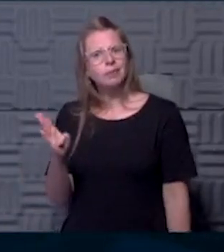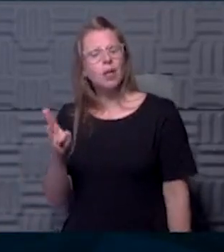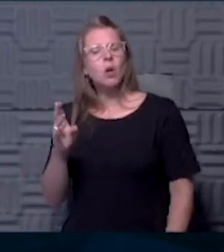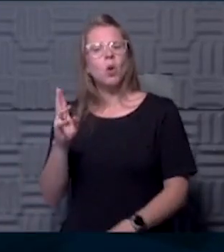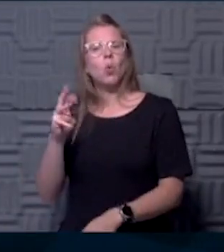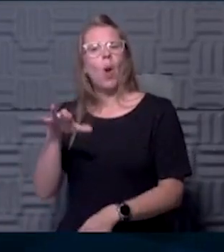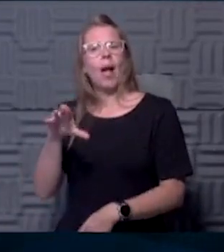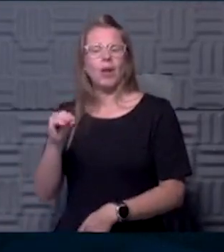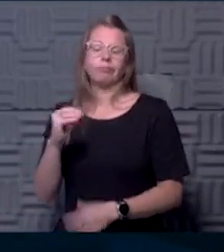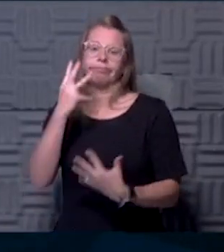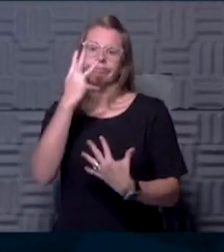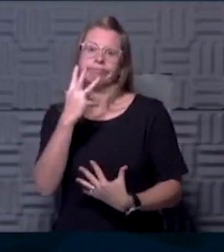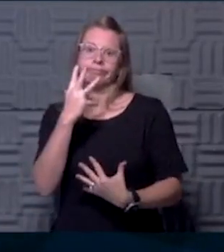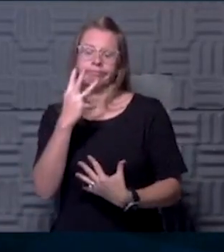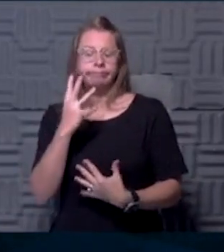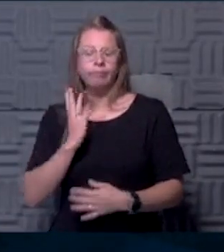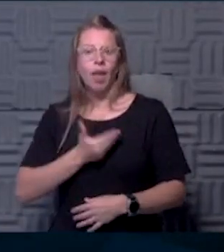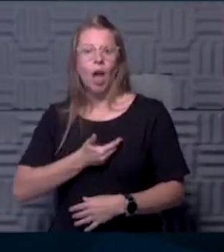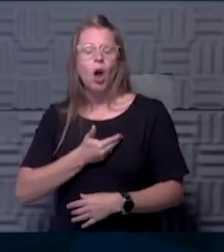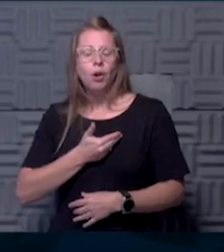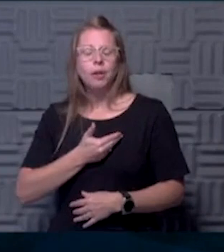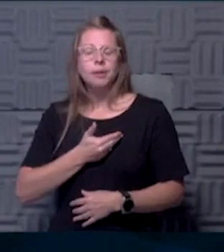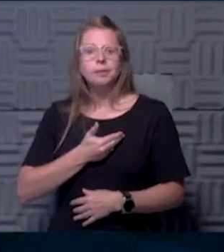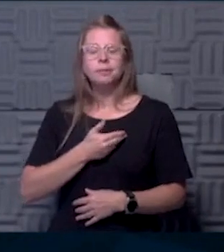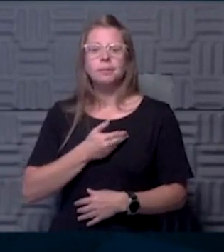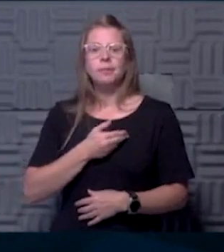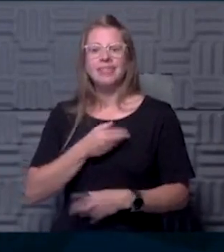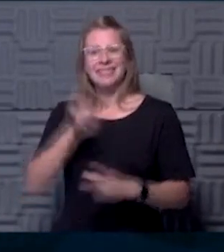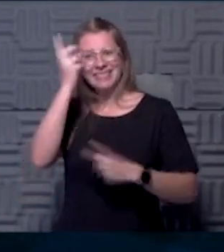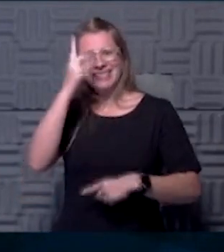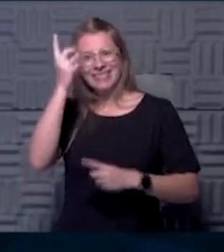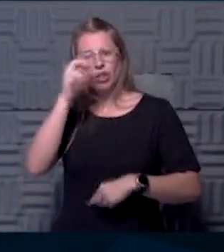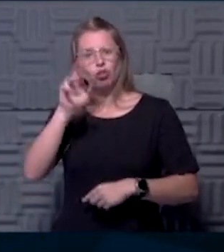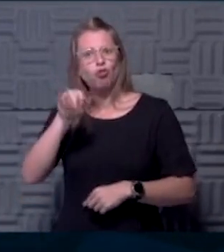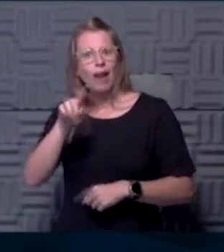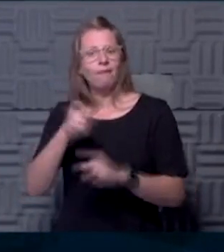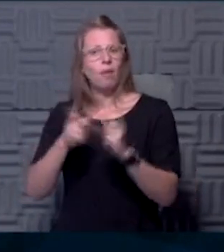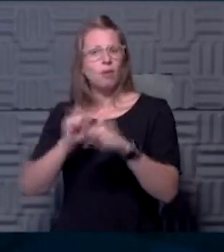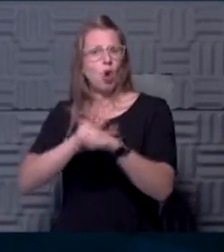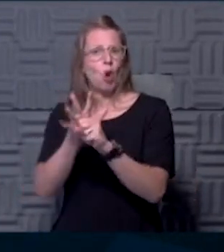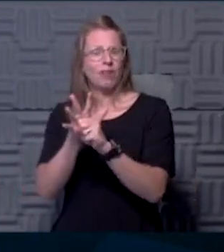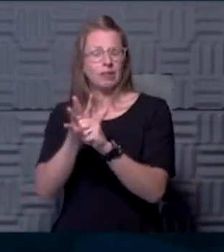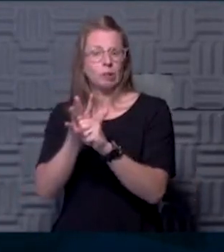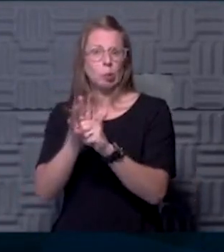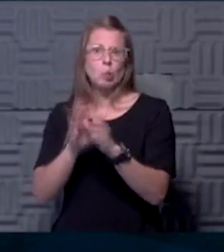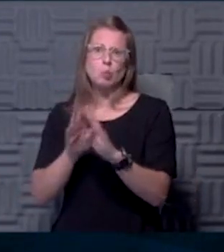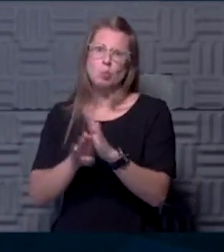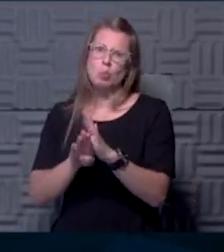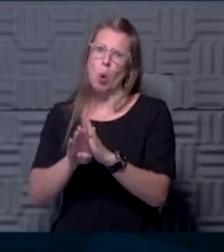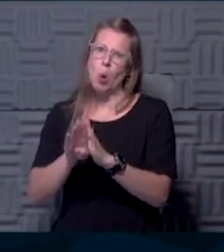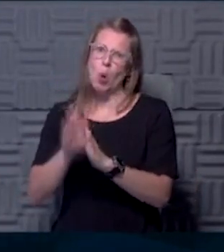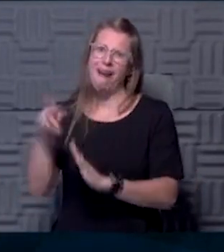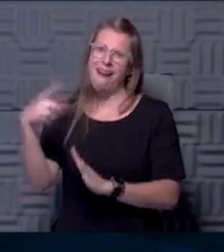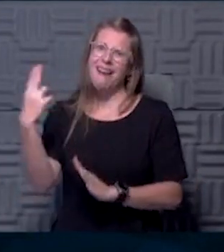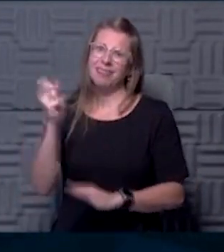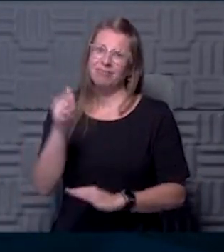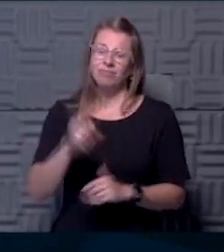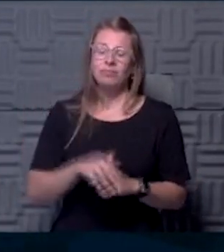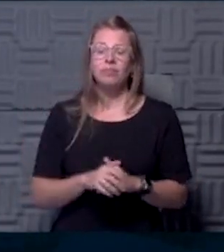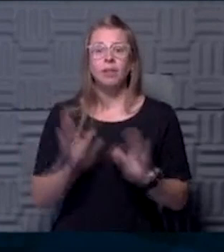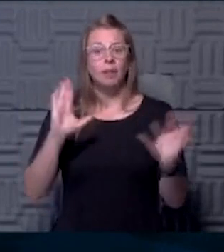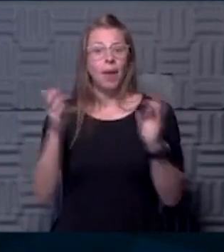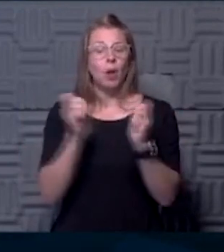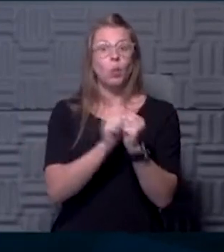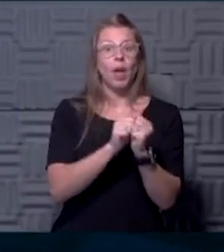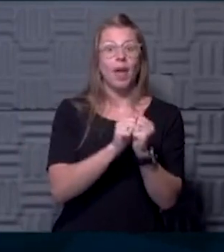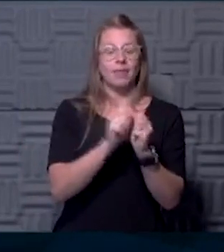County, unfortunately, our rate of disease from COVID is actually really, really high. And in comparison